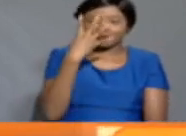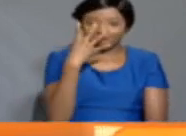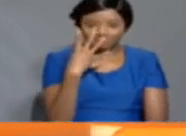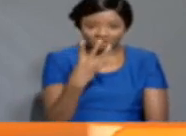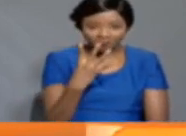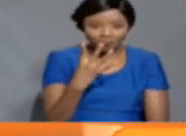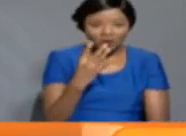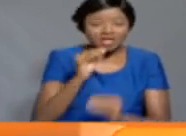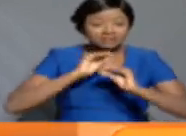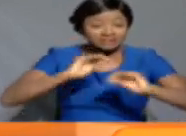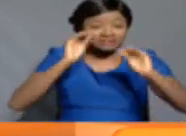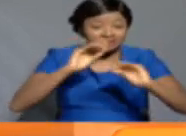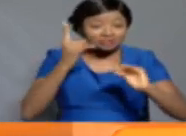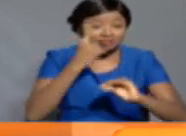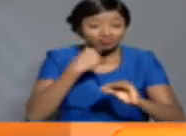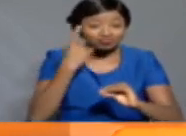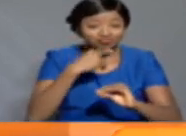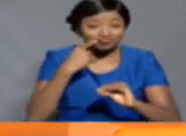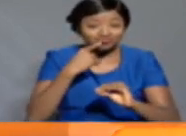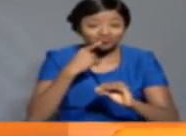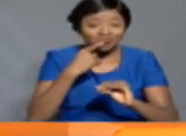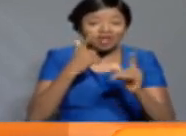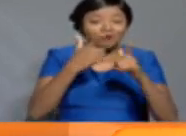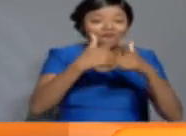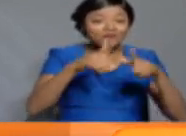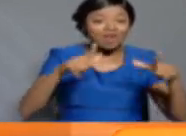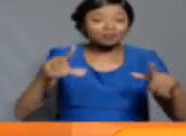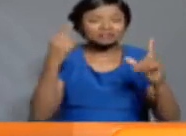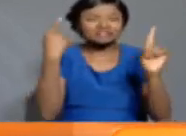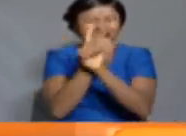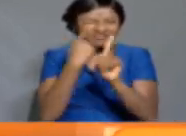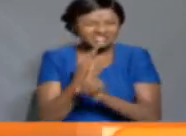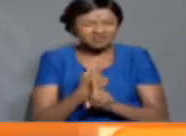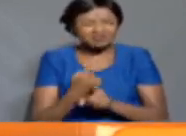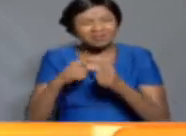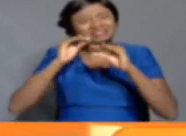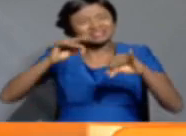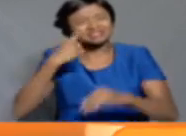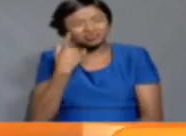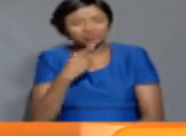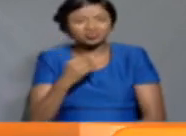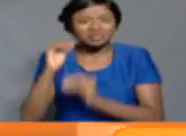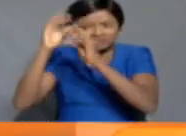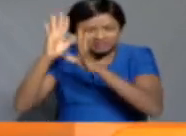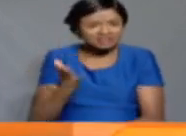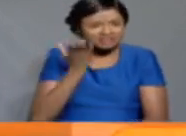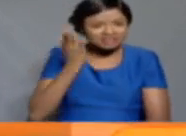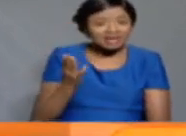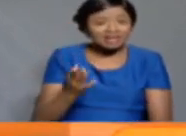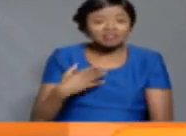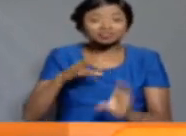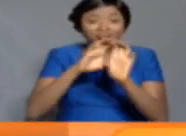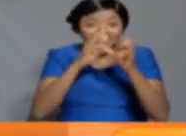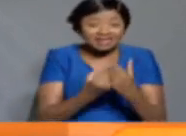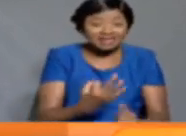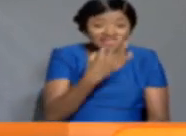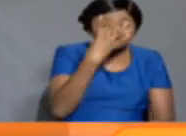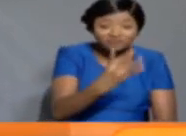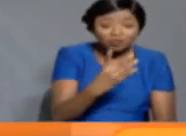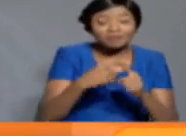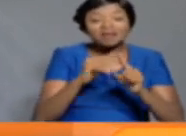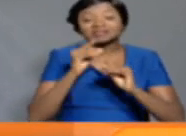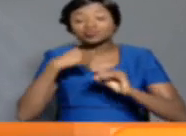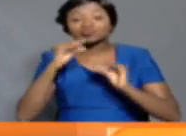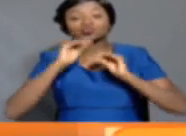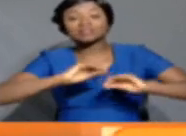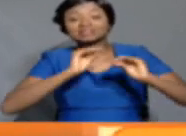which is good that they'll get a chance. That's the question. Who will teach them? Loguna said they have enough teachers. They're supposed to start learning in grade 4, but maswali yanaibuka kuhusu nani atafundisha